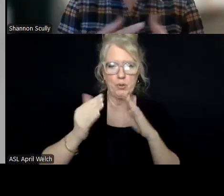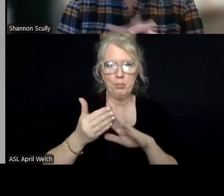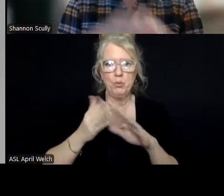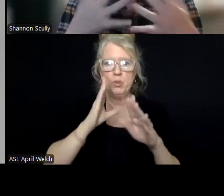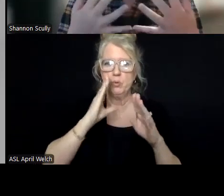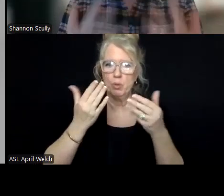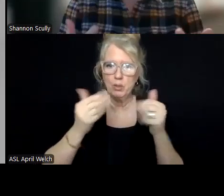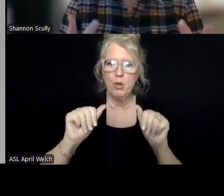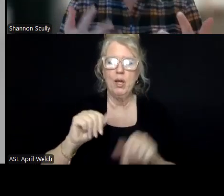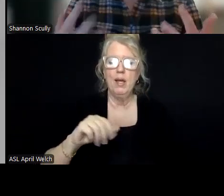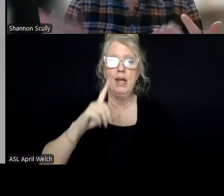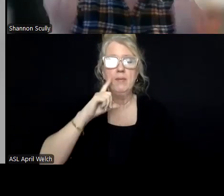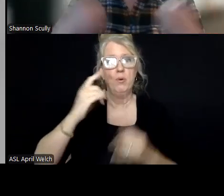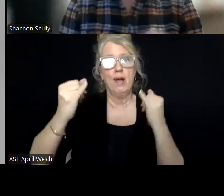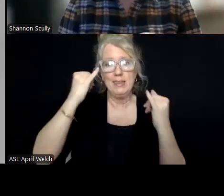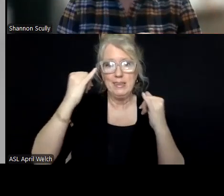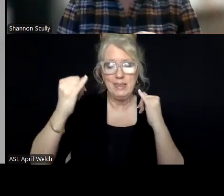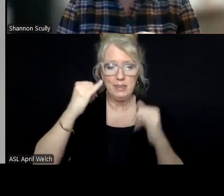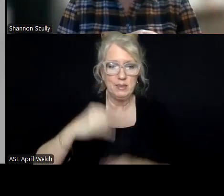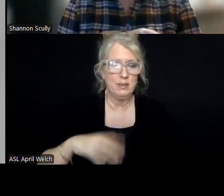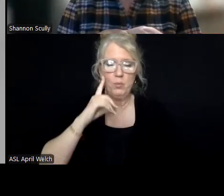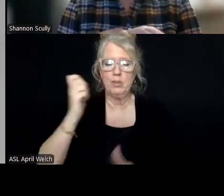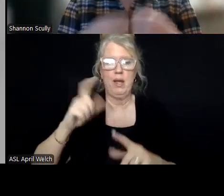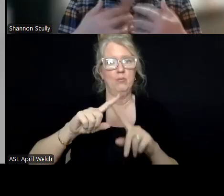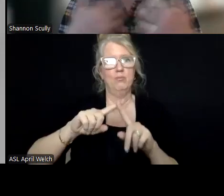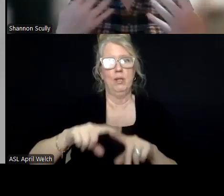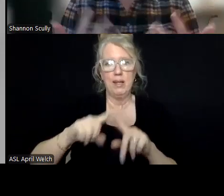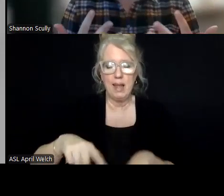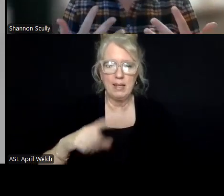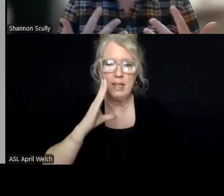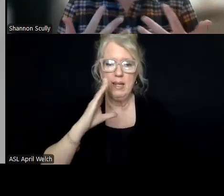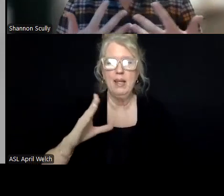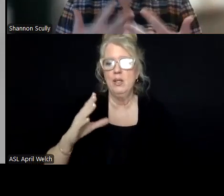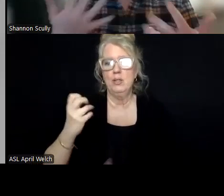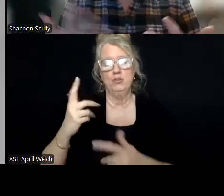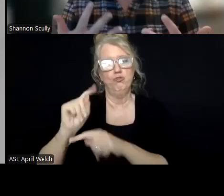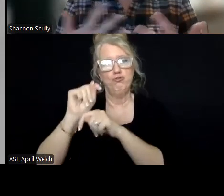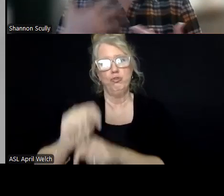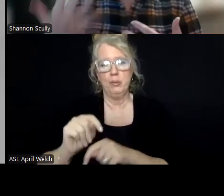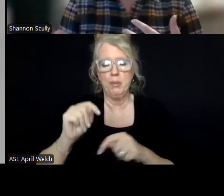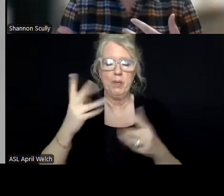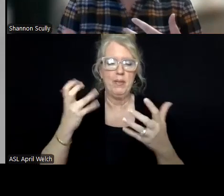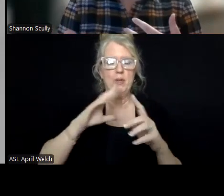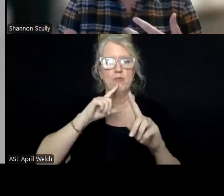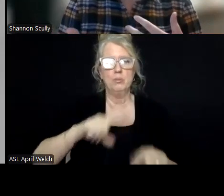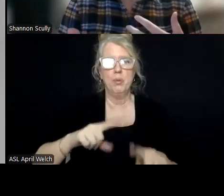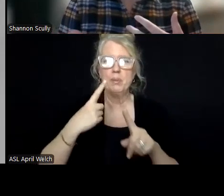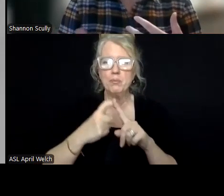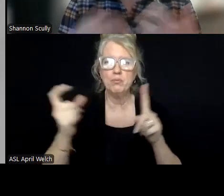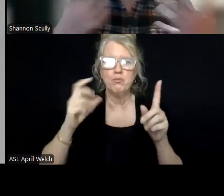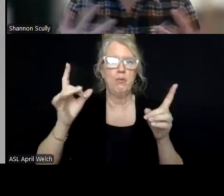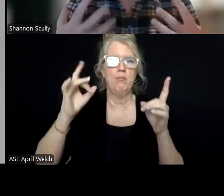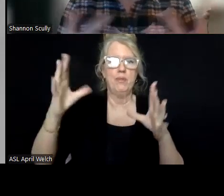forth ideas where we are not relying on some of the traditional responses that come out of the criminal